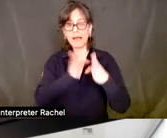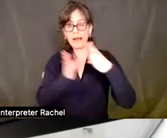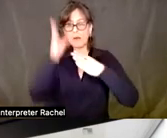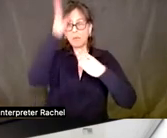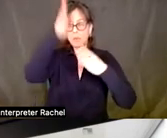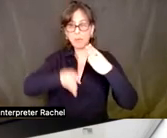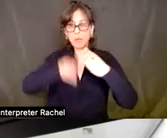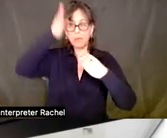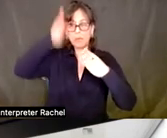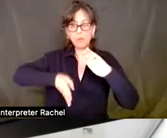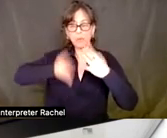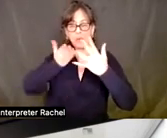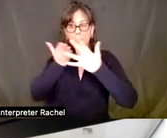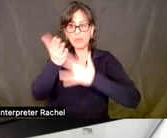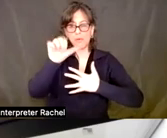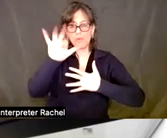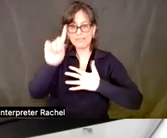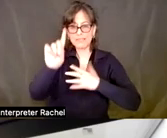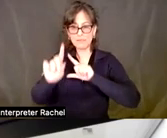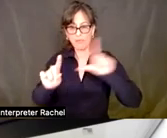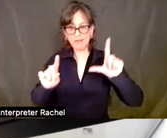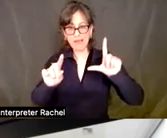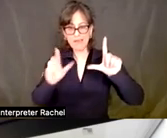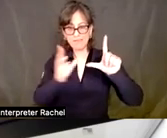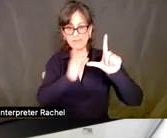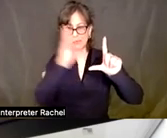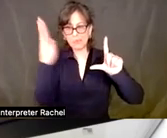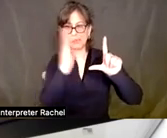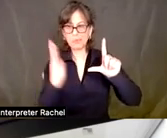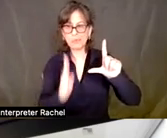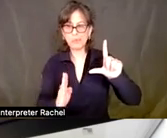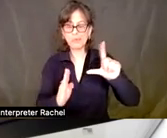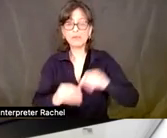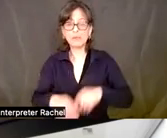slices through the sand on the left. You can see that